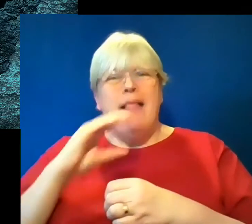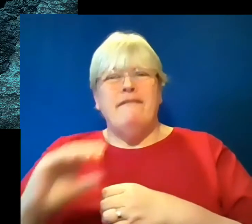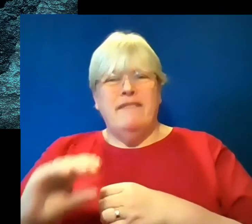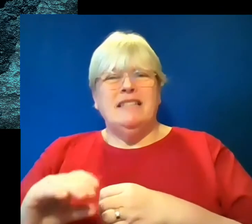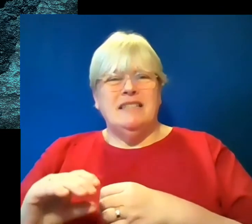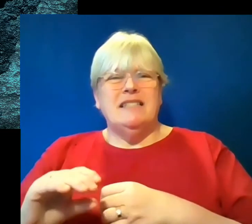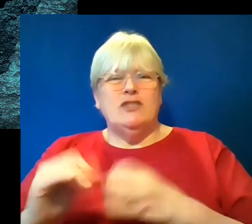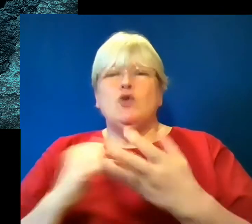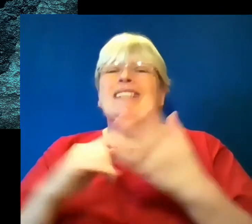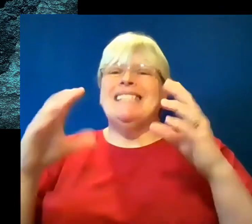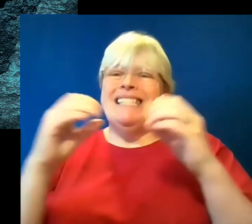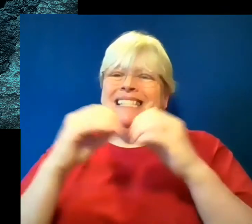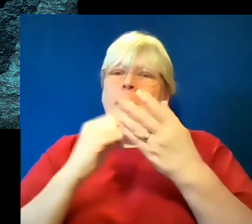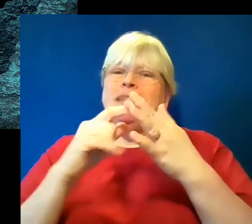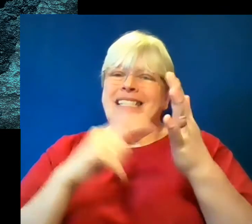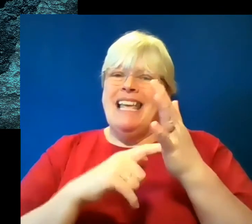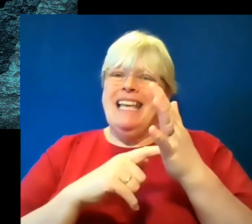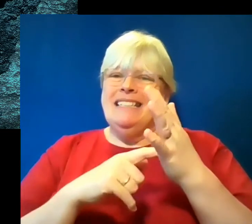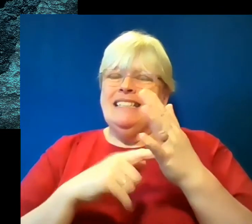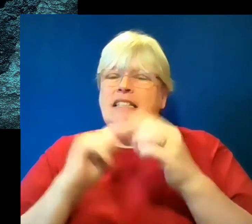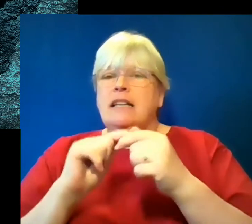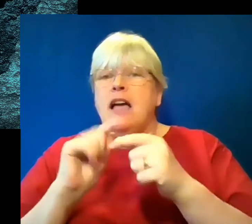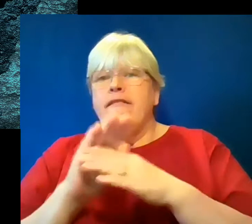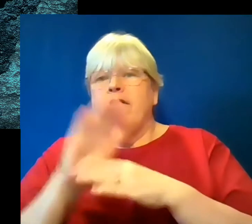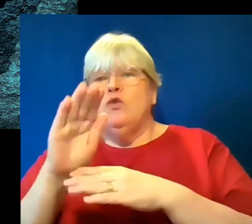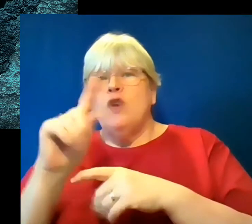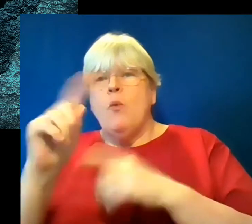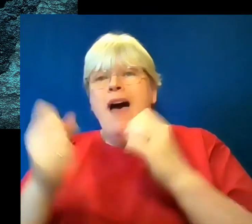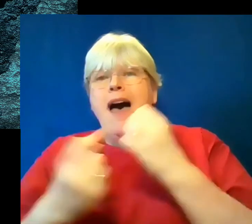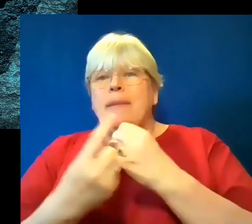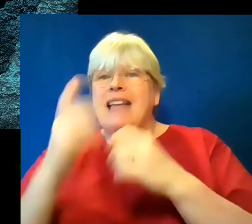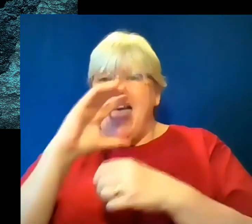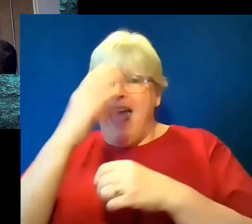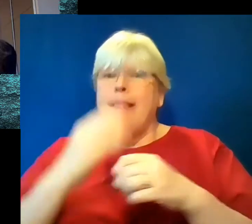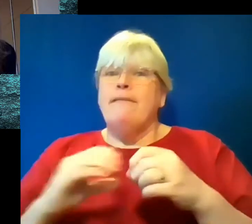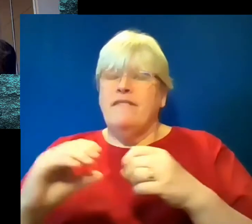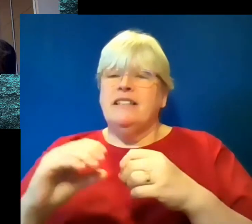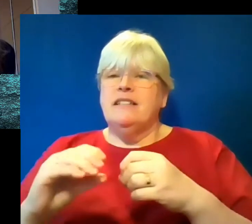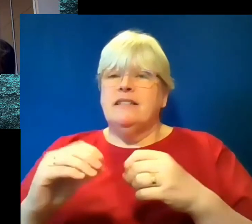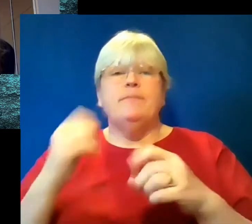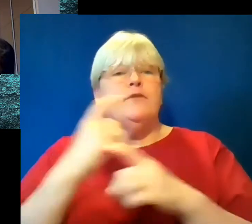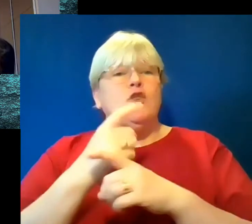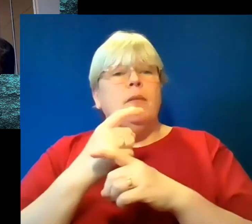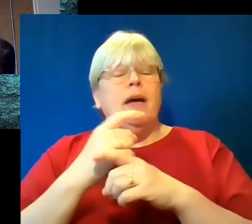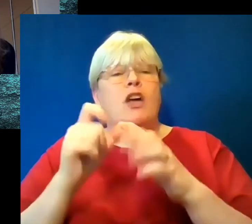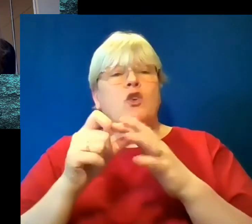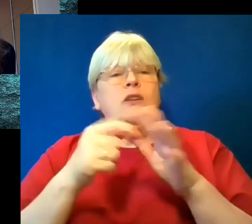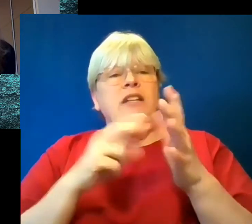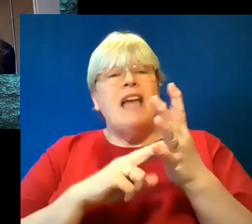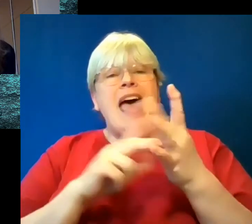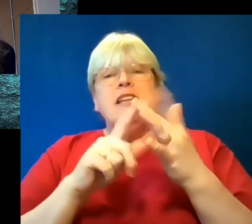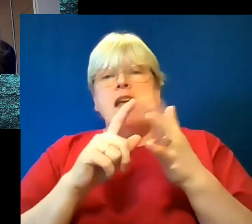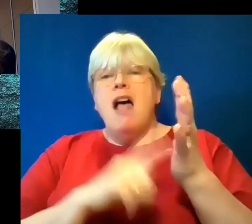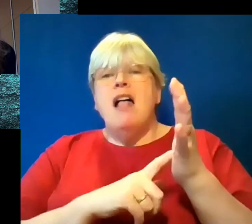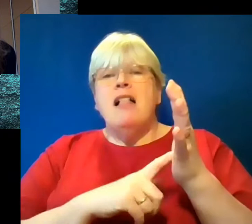of the story is also what will happen to the elephant. And let's talk about Samuel, partly because I also want to